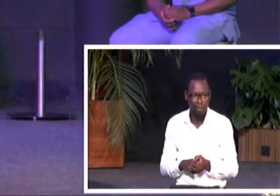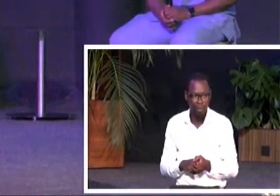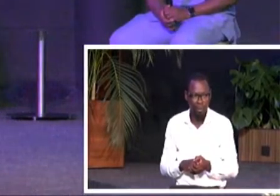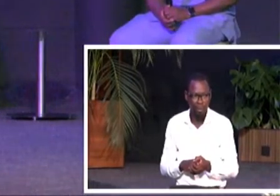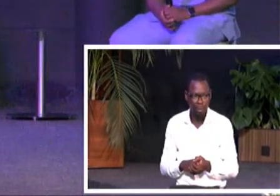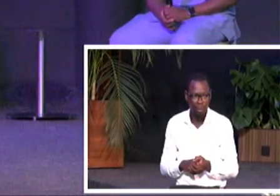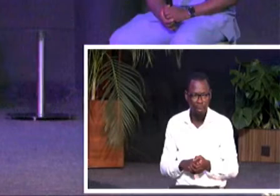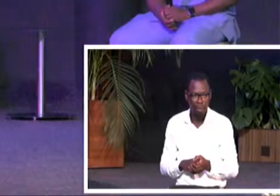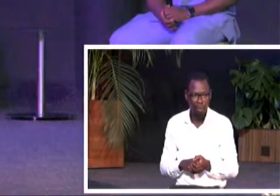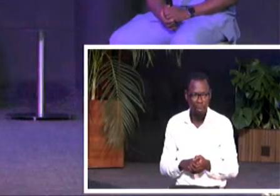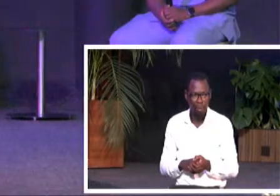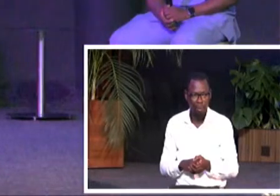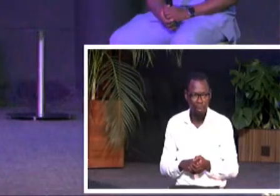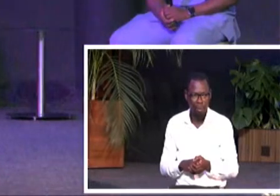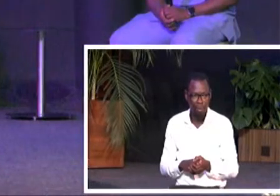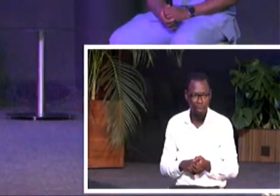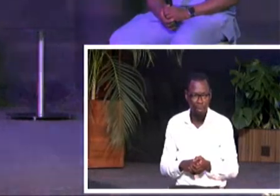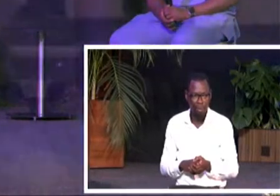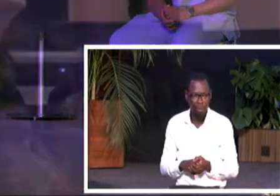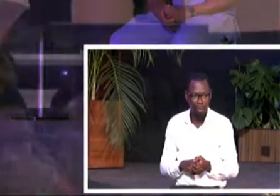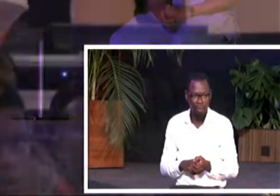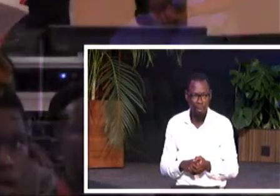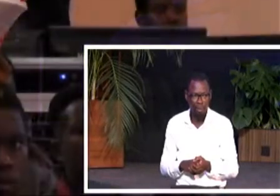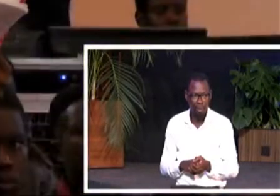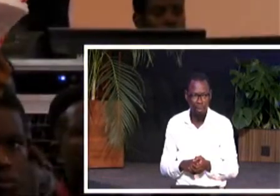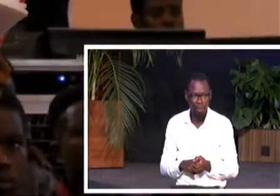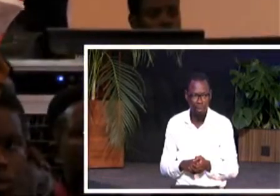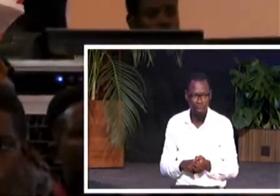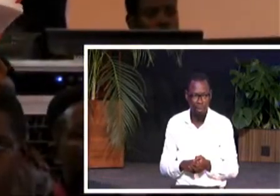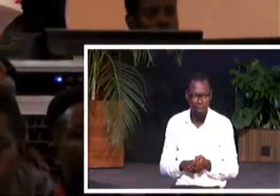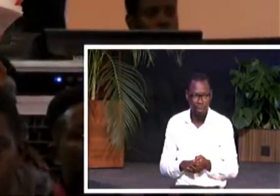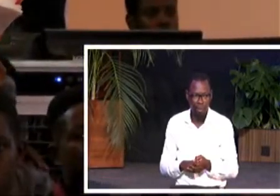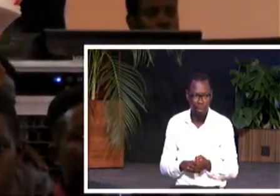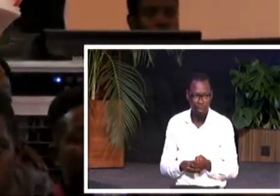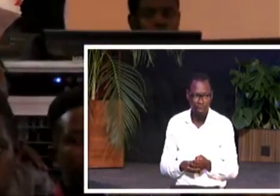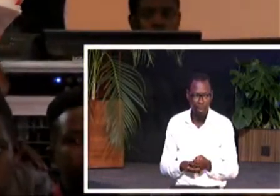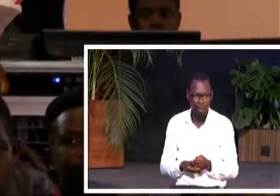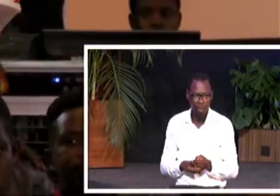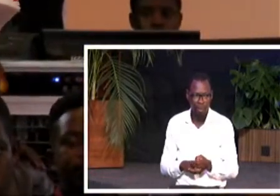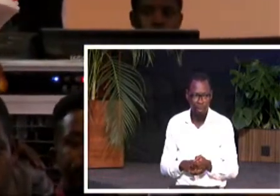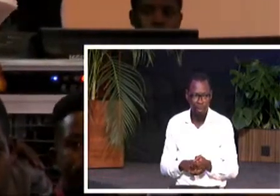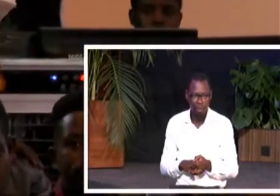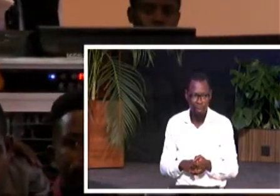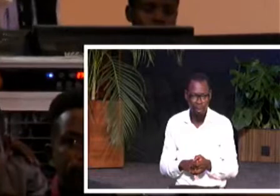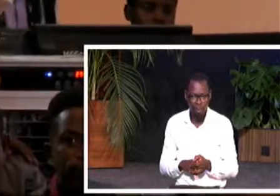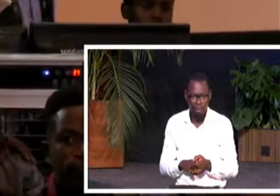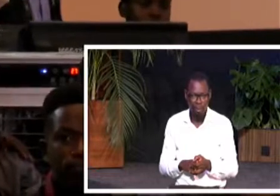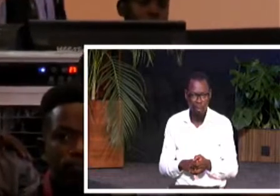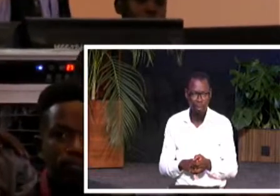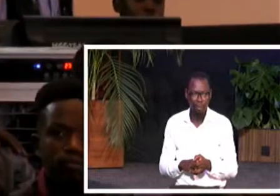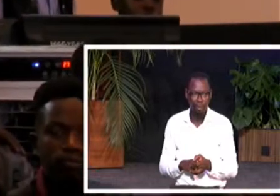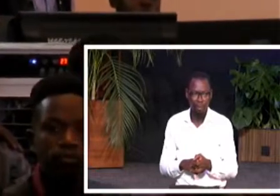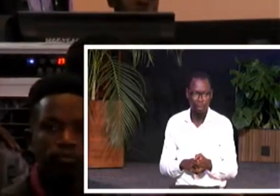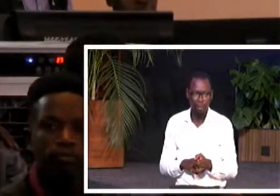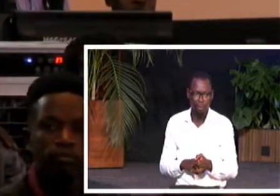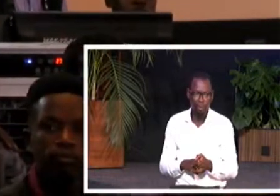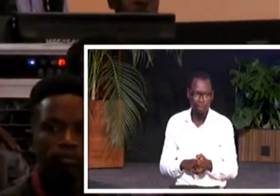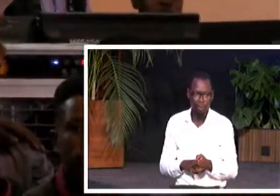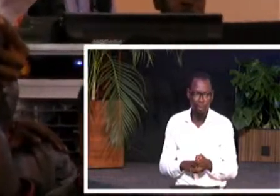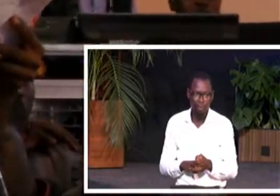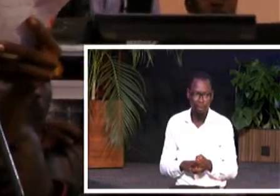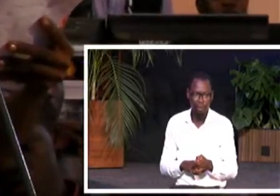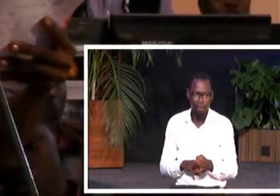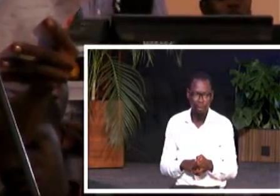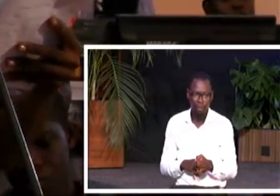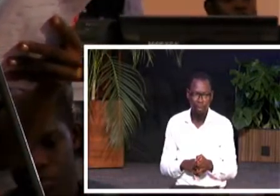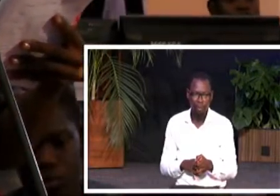and VR, traditional jobs and interaction will change. They'll become outdated. So I would like to know, how do we brace ourselves to